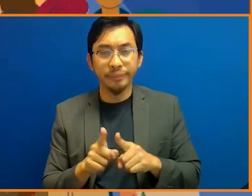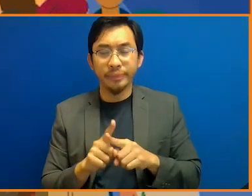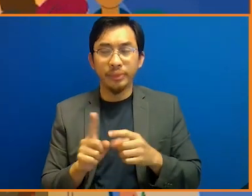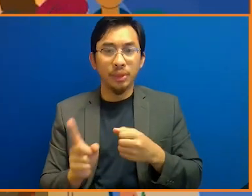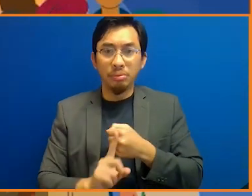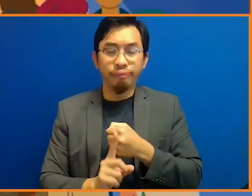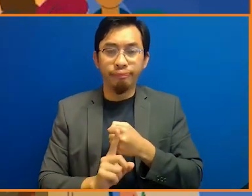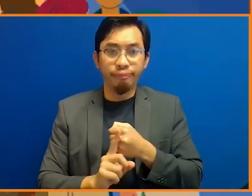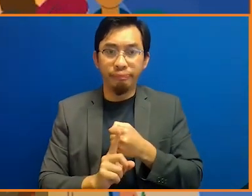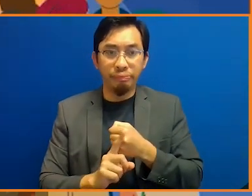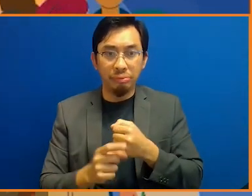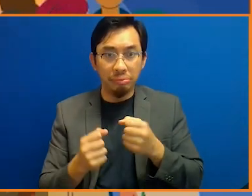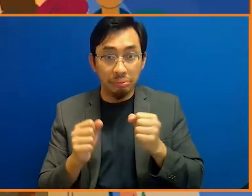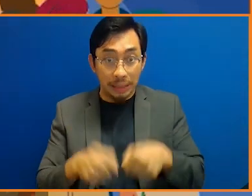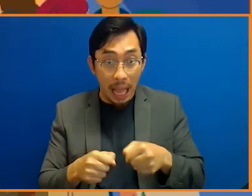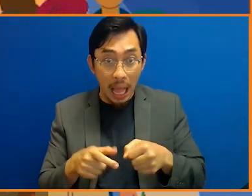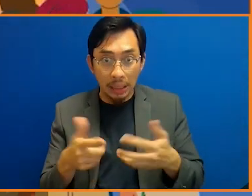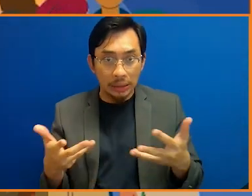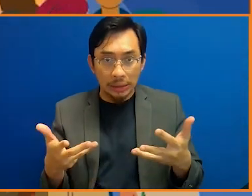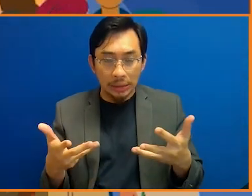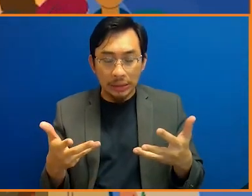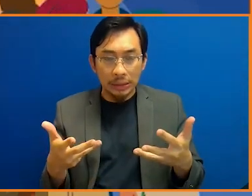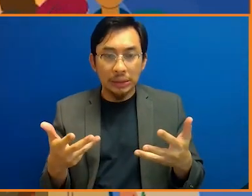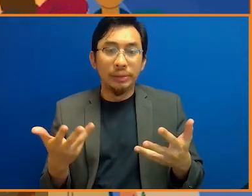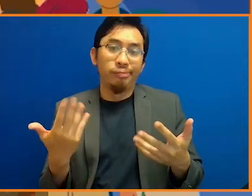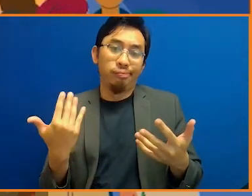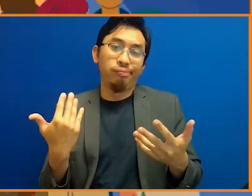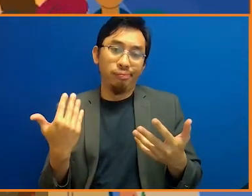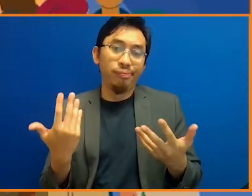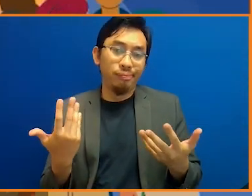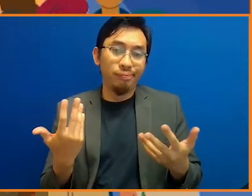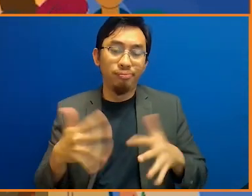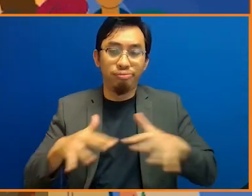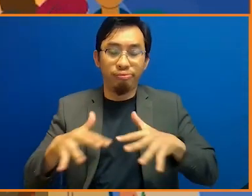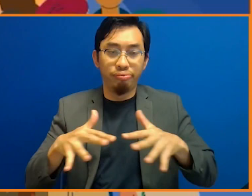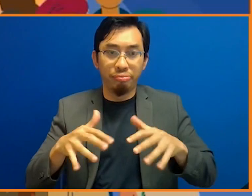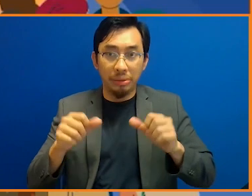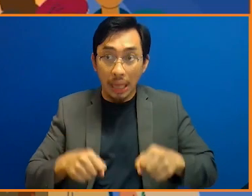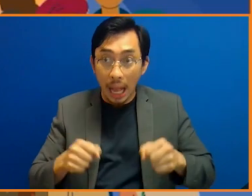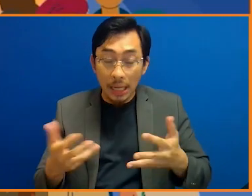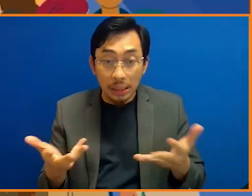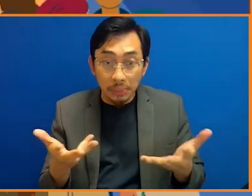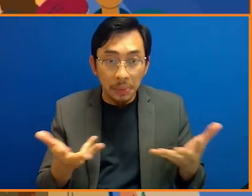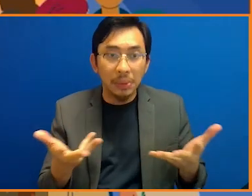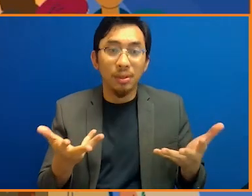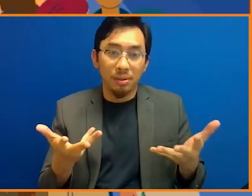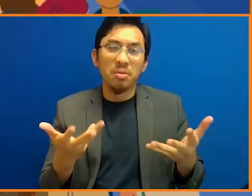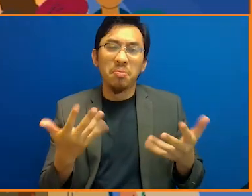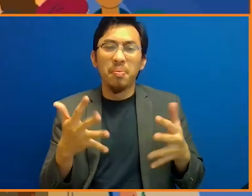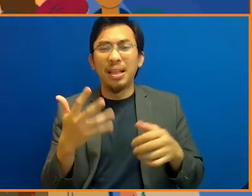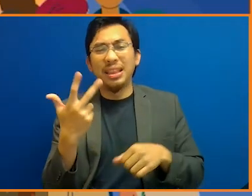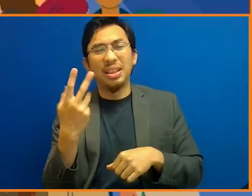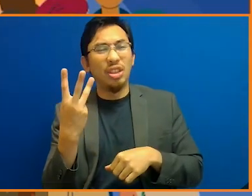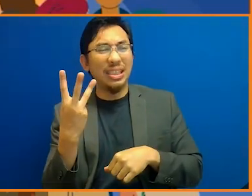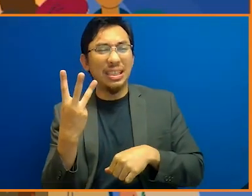disseminate the warning within 3 minutes, but actually the ground shaking of the 2011 earthquake itself, it was